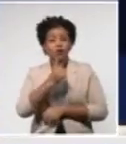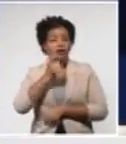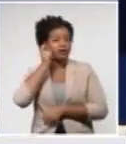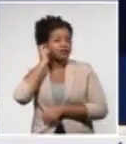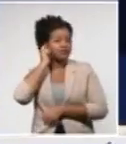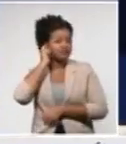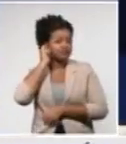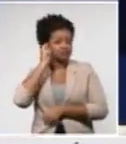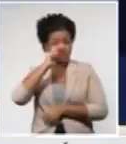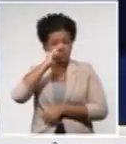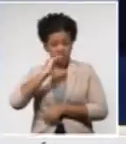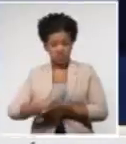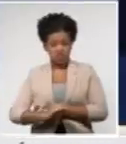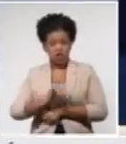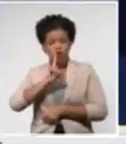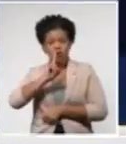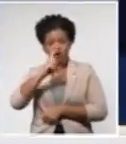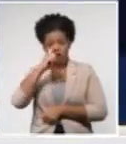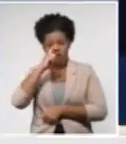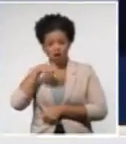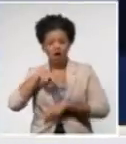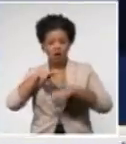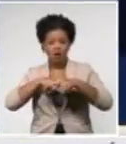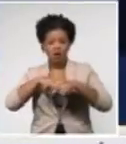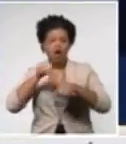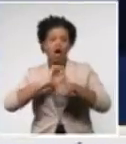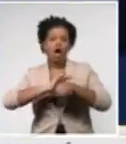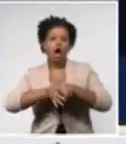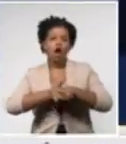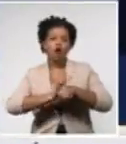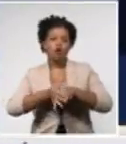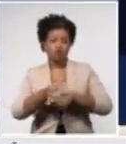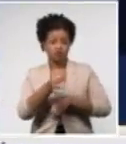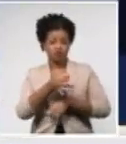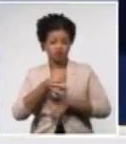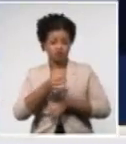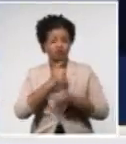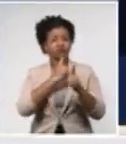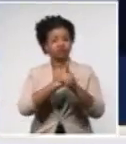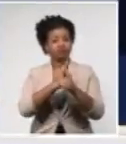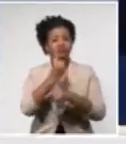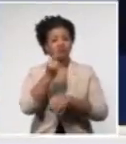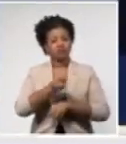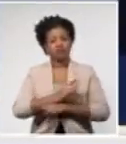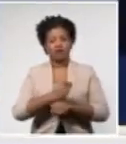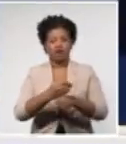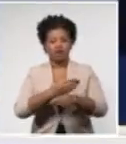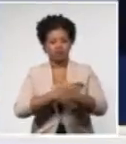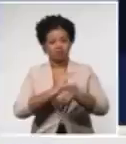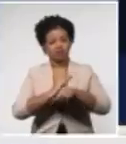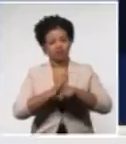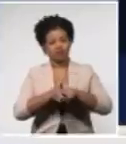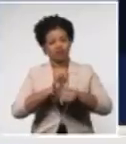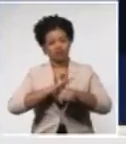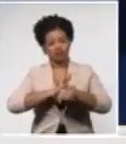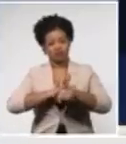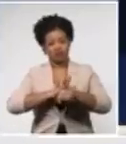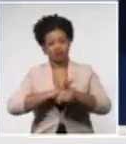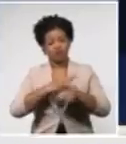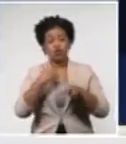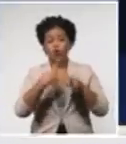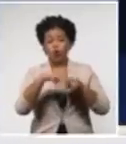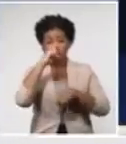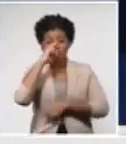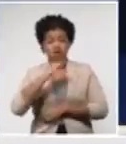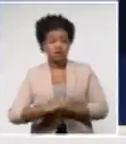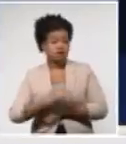from Havana, from Arroyo Naranjo municipality, a positive case contact. Another girl also from